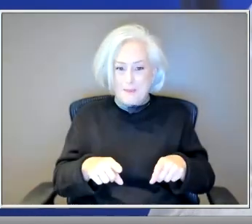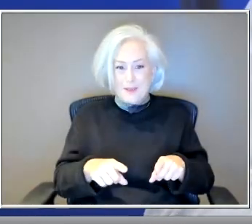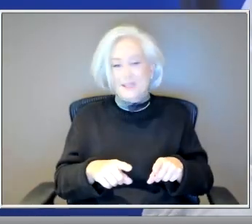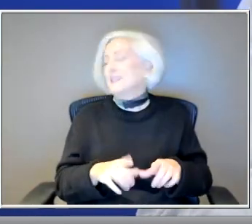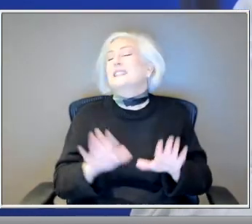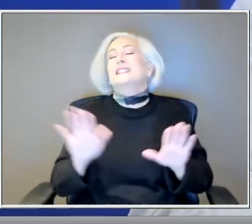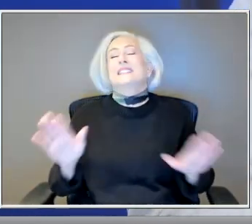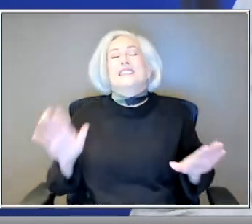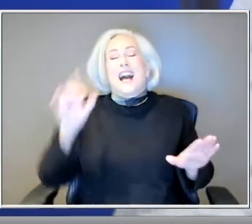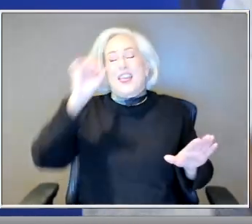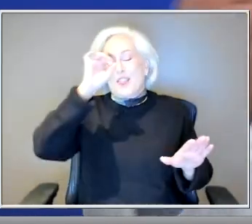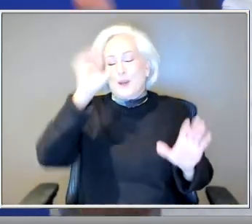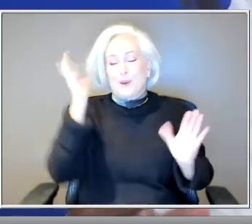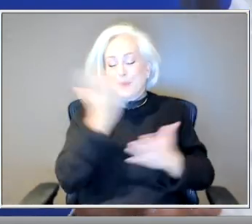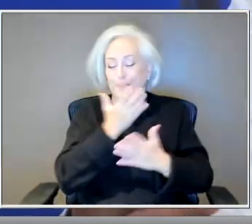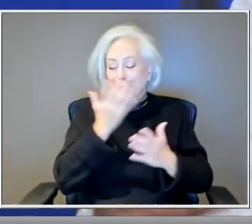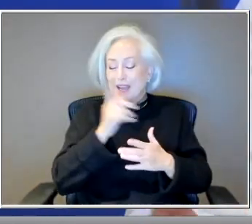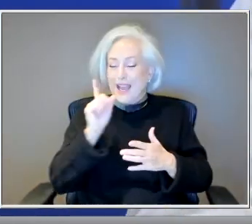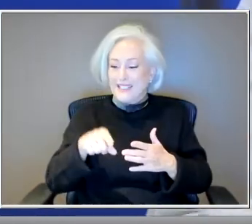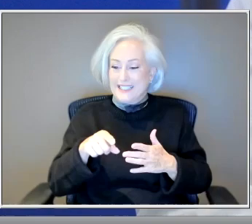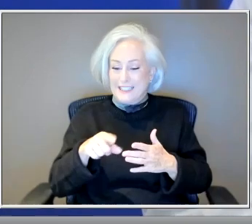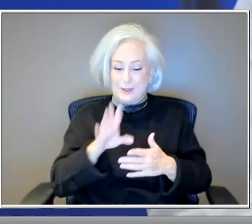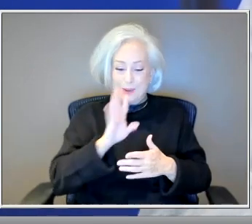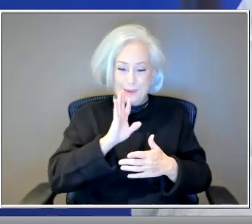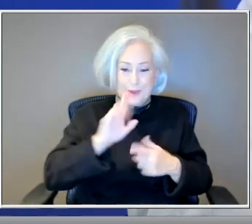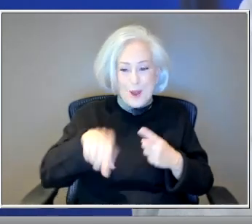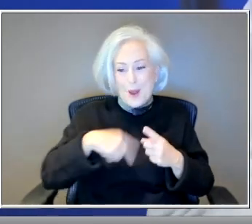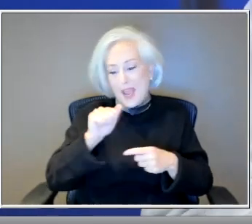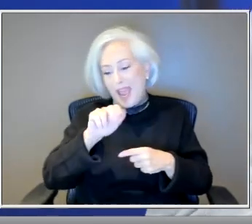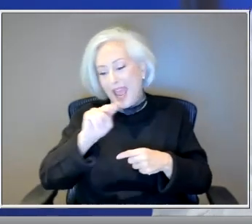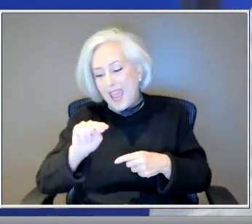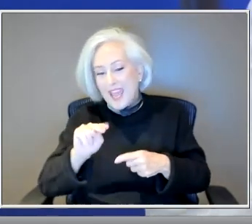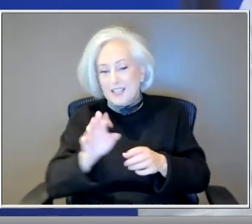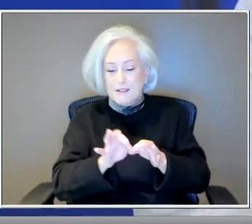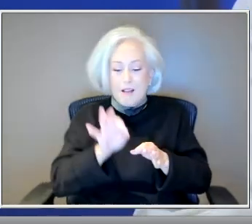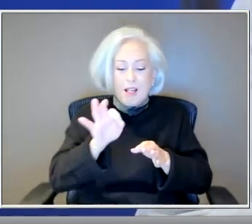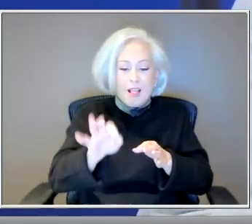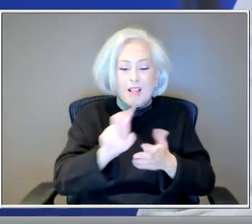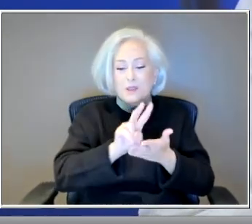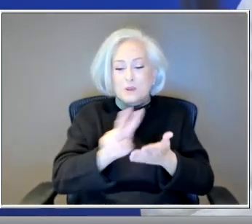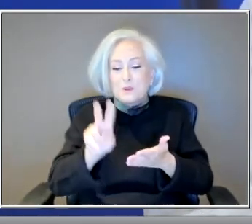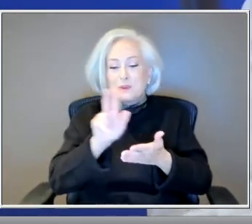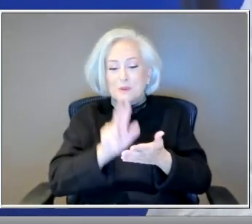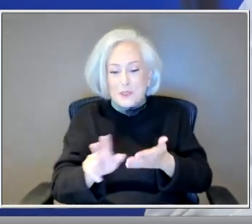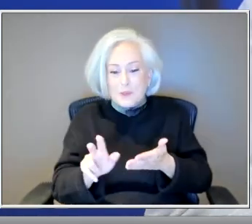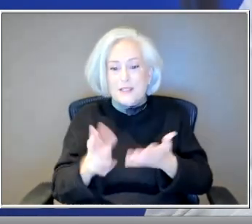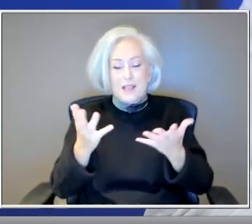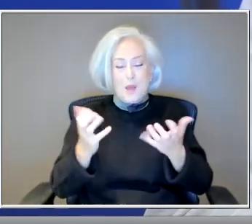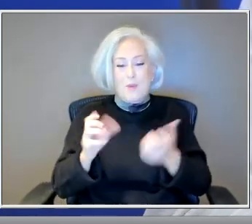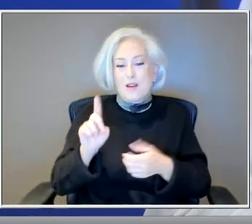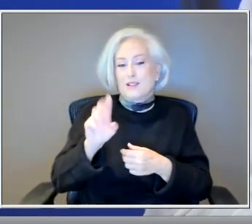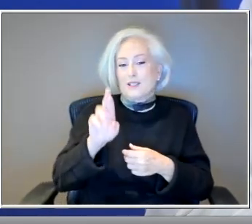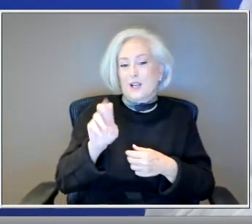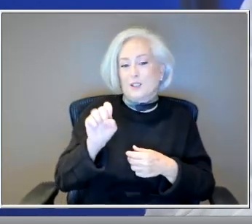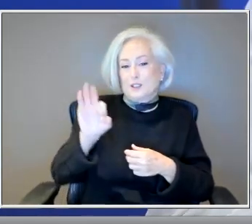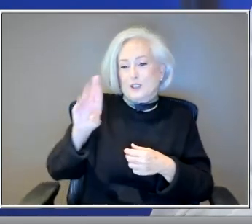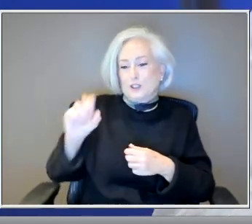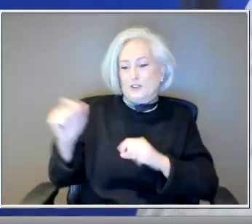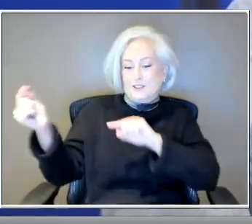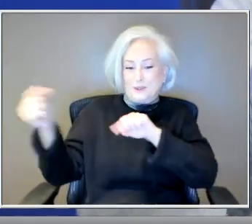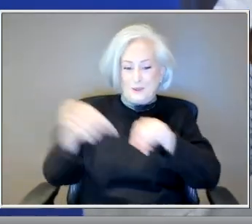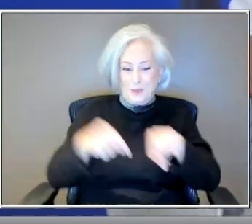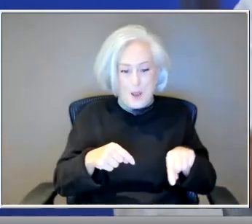about, moving this out a few more weeks, because I want to wait for Dr. Surface to be here. And I